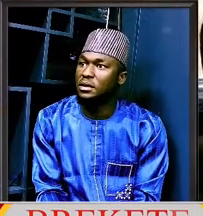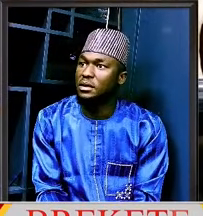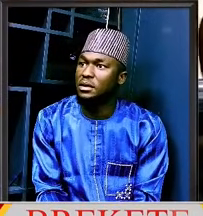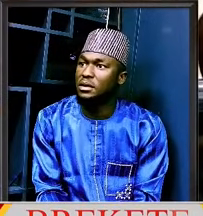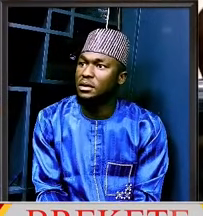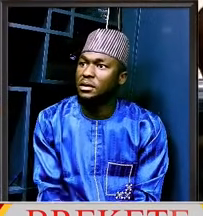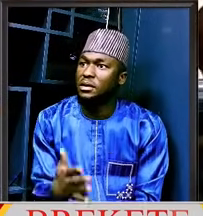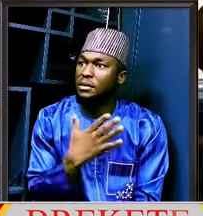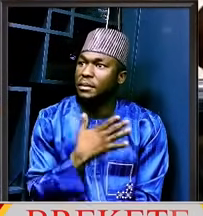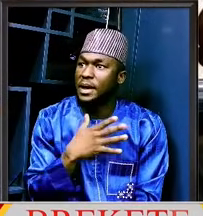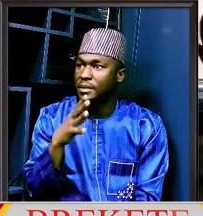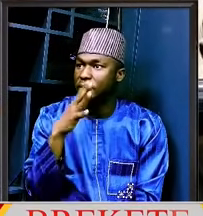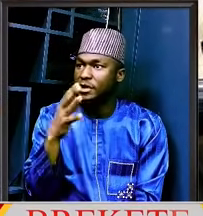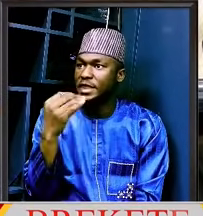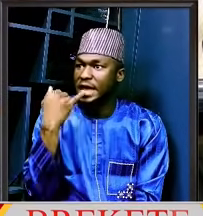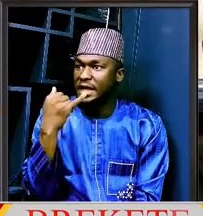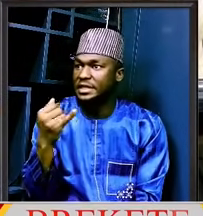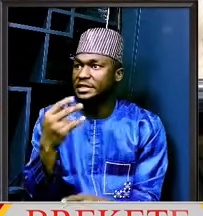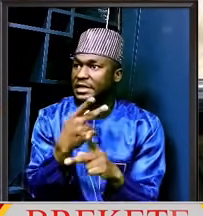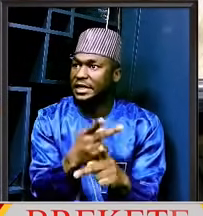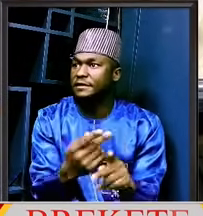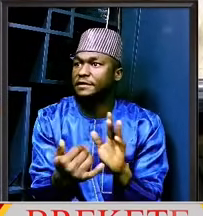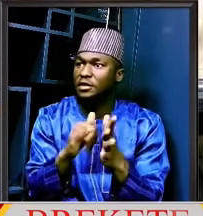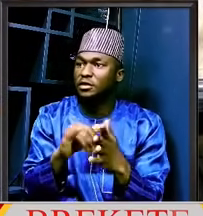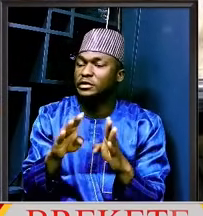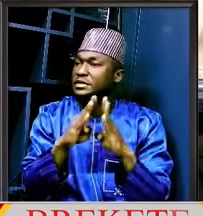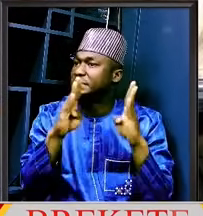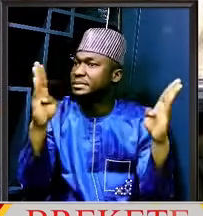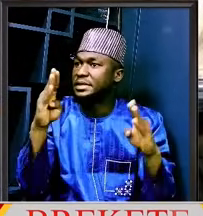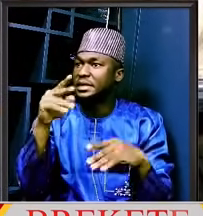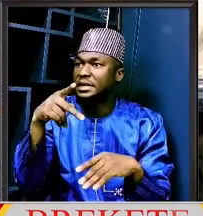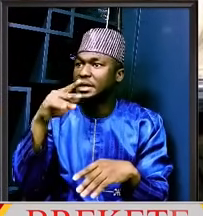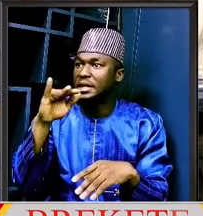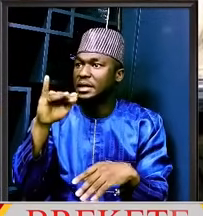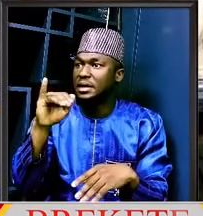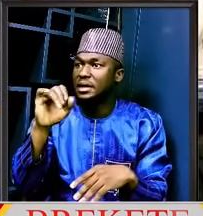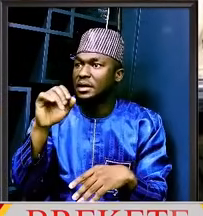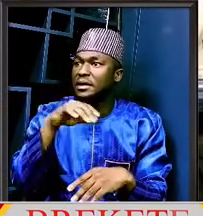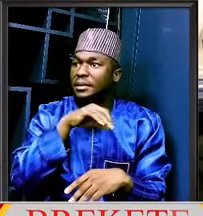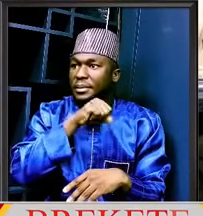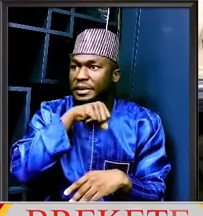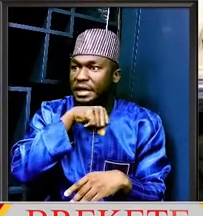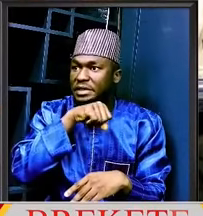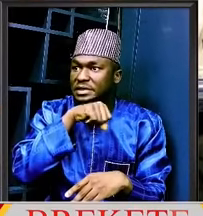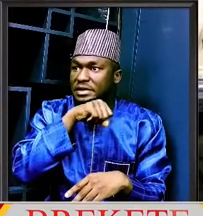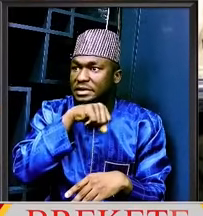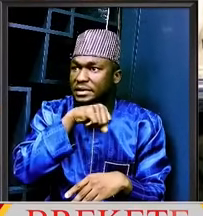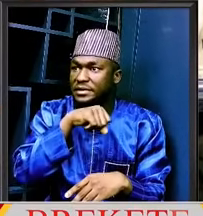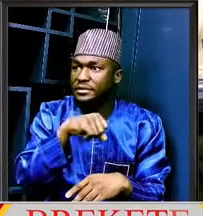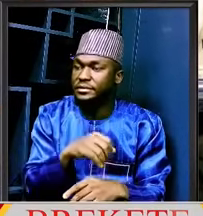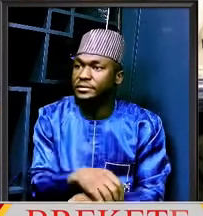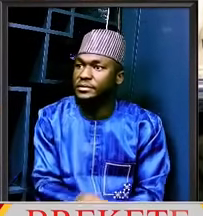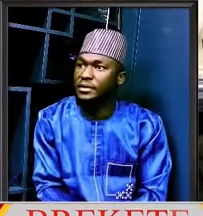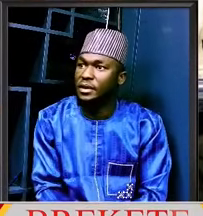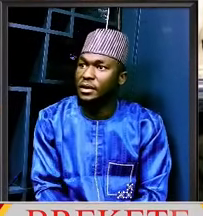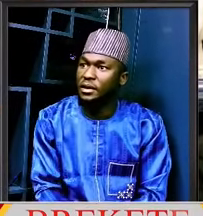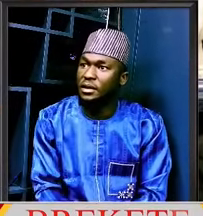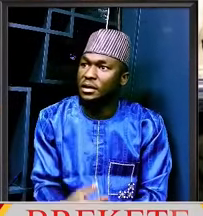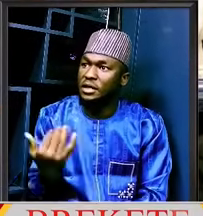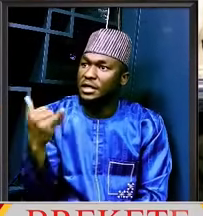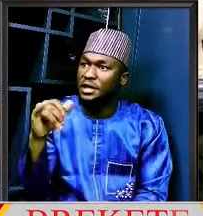my mother is keeping those pigs. She has 12 of those pigs, big, already ready for insemination. Mm. They